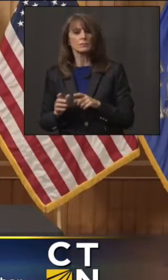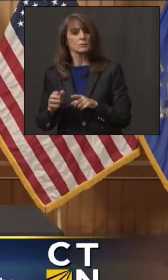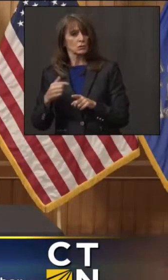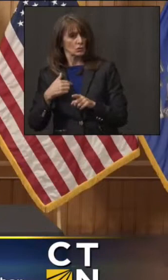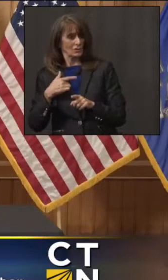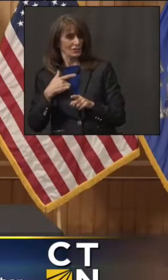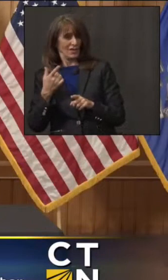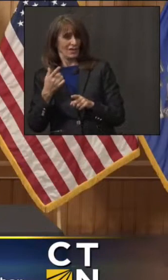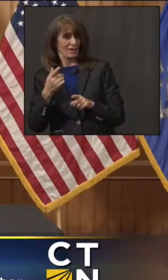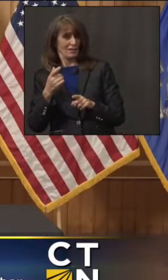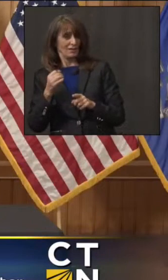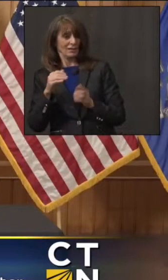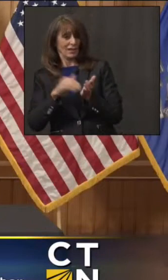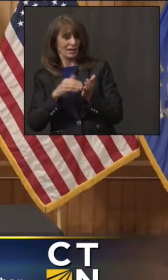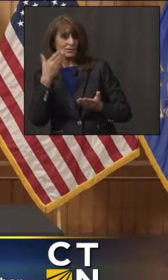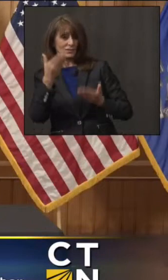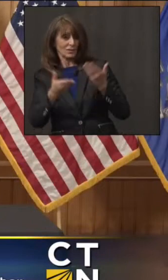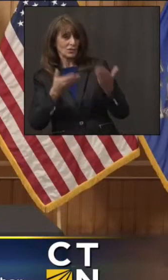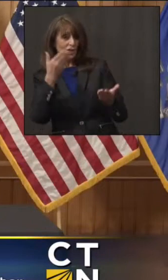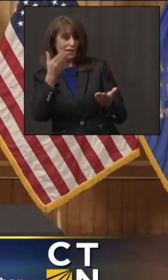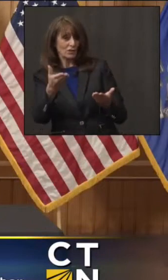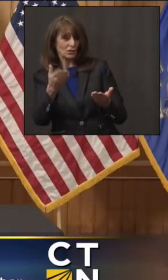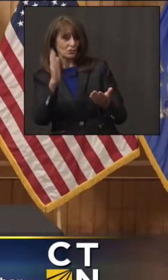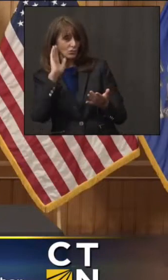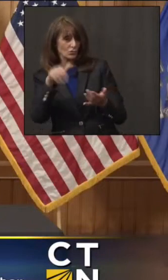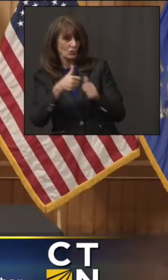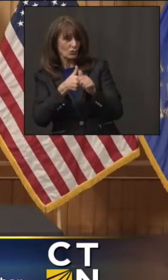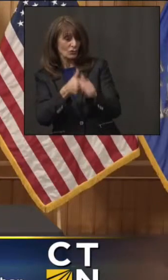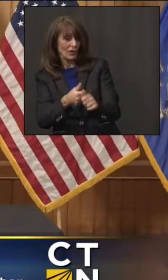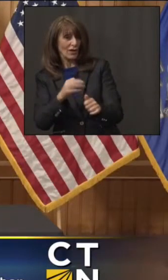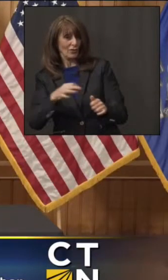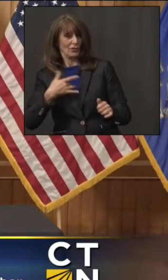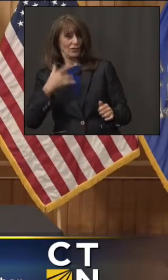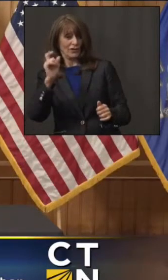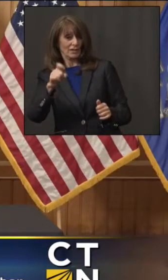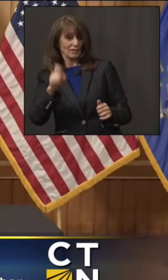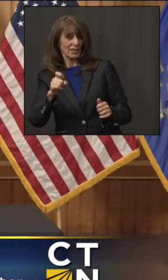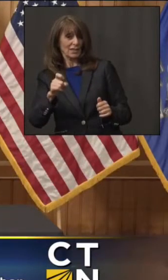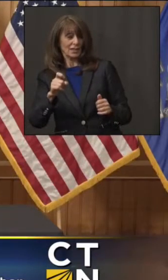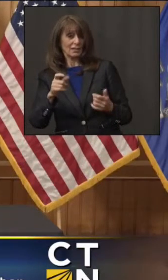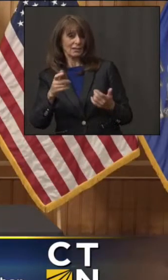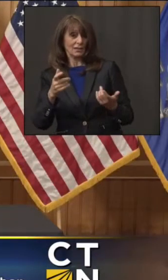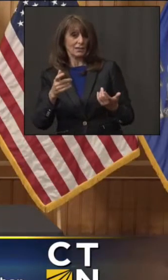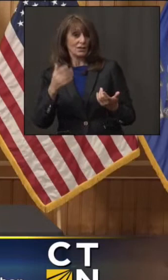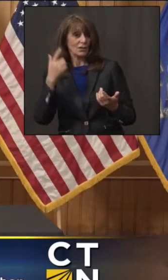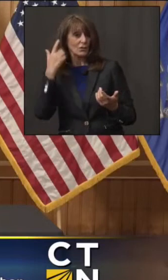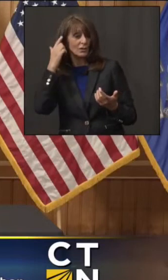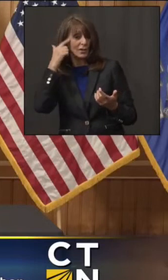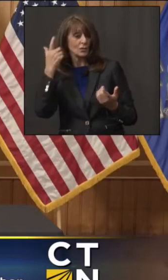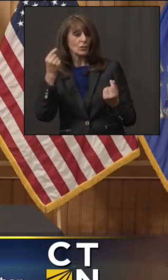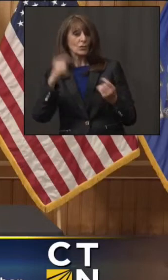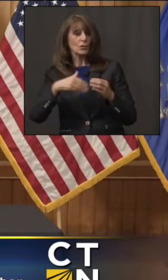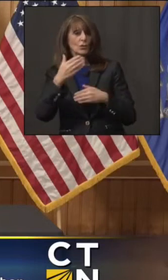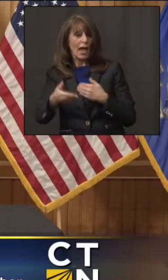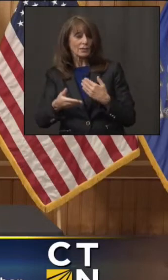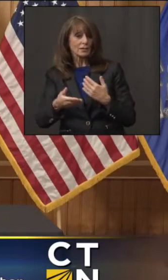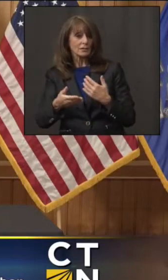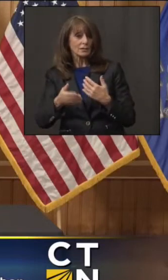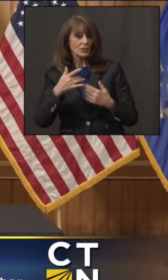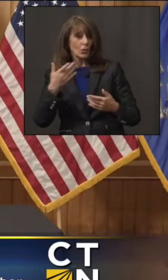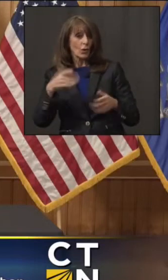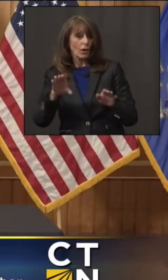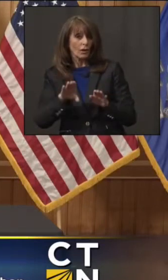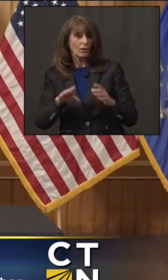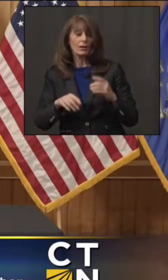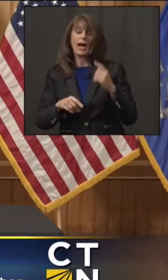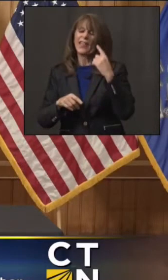would those suggestions by the doctors, another indoor dining ban or gym closures, be the next logical step? I think so. Okay,